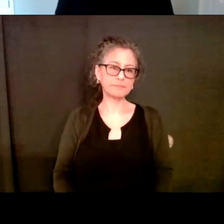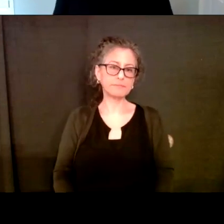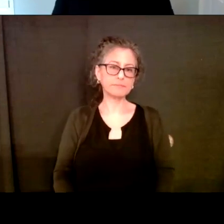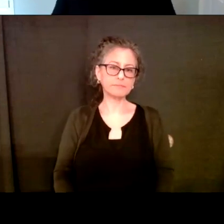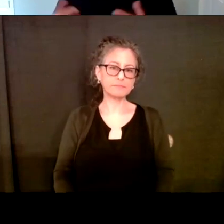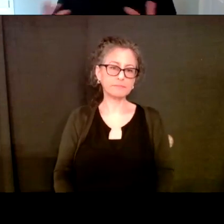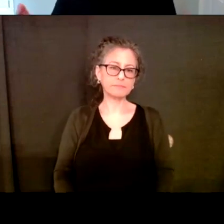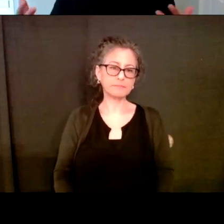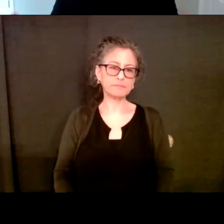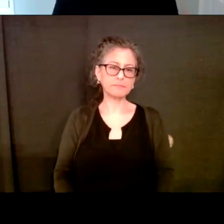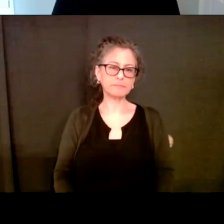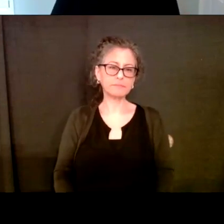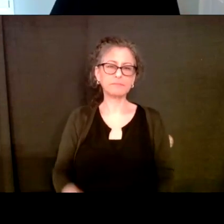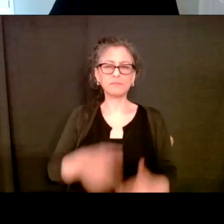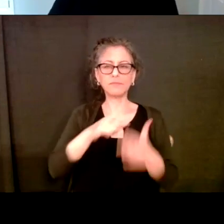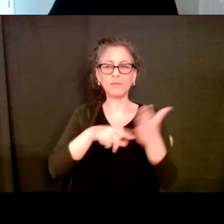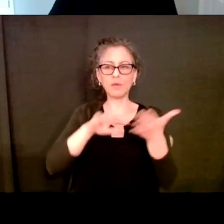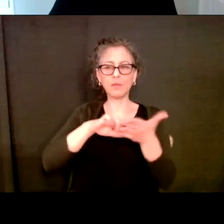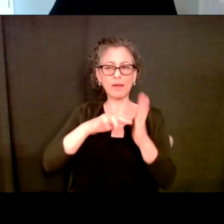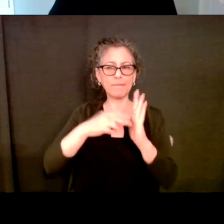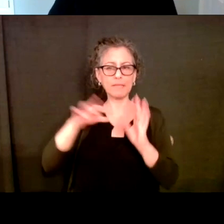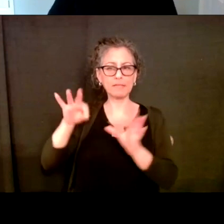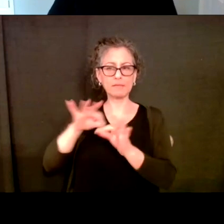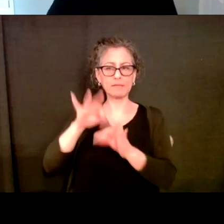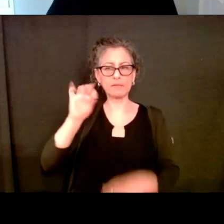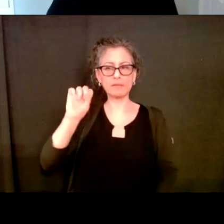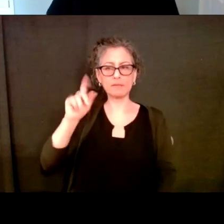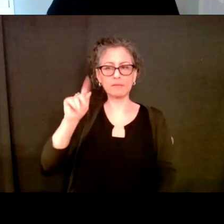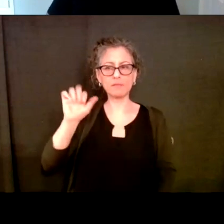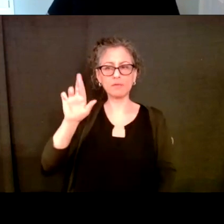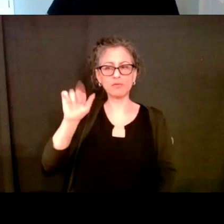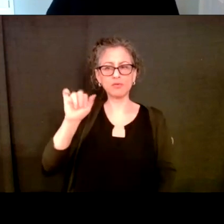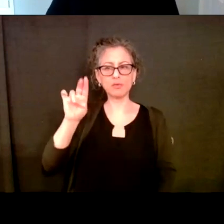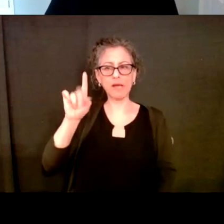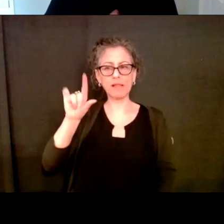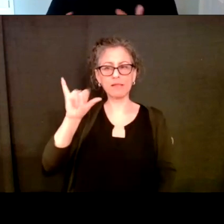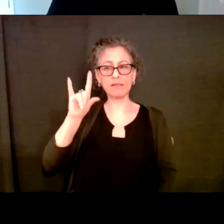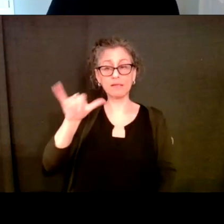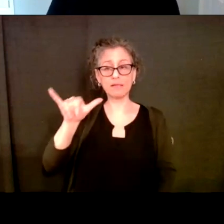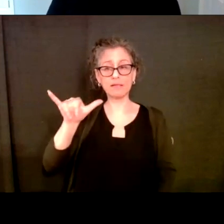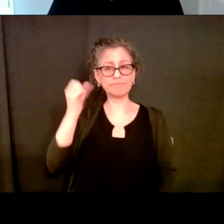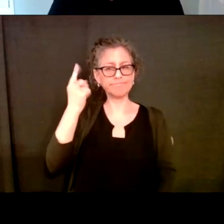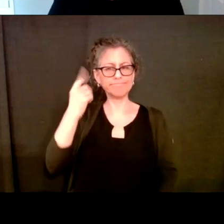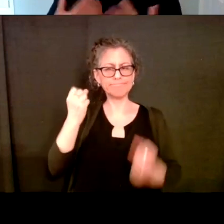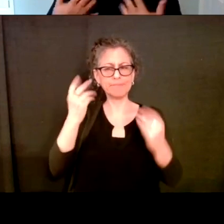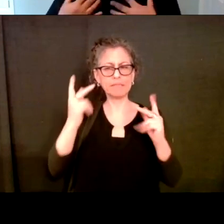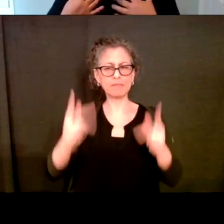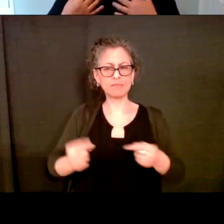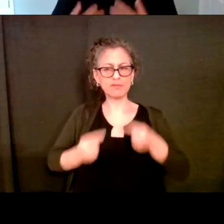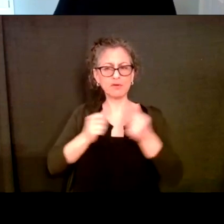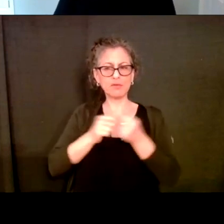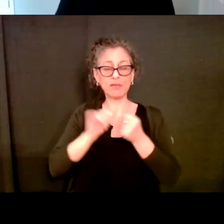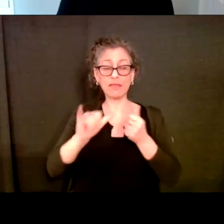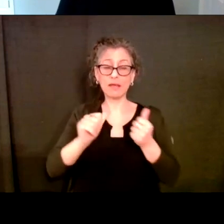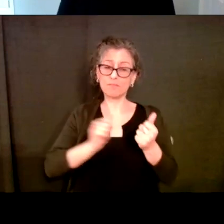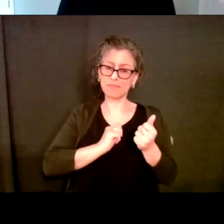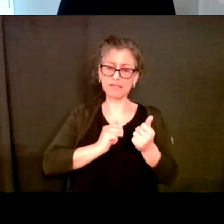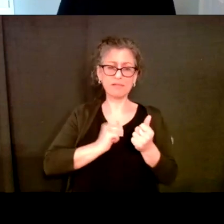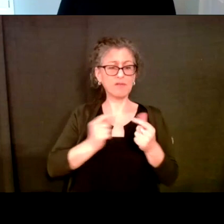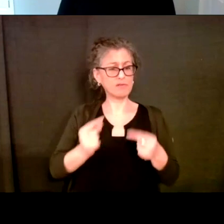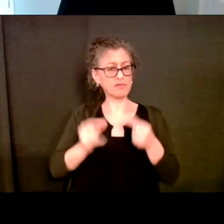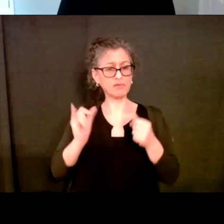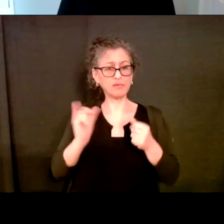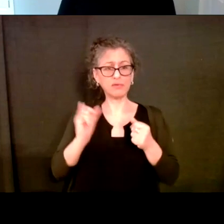So what exactly is spirituality? And so many people struggle with this, and I myself struggled to find